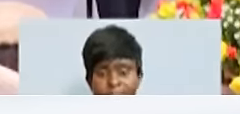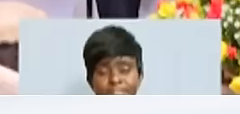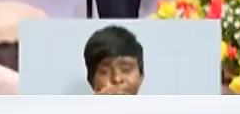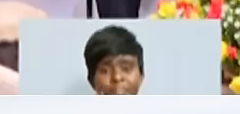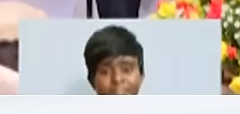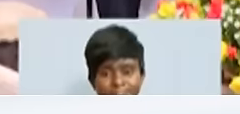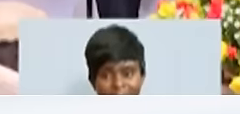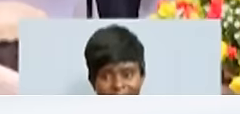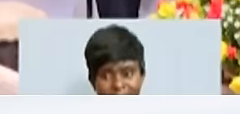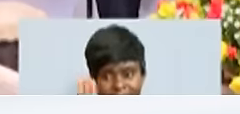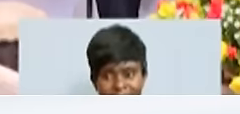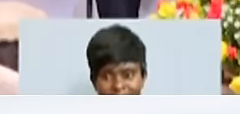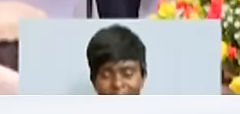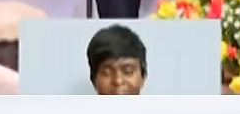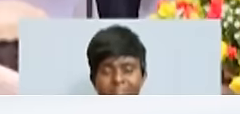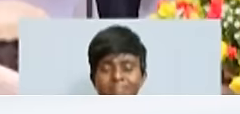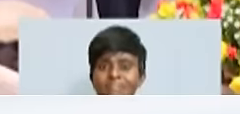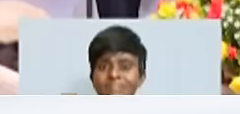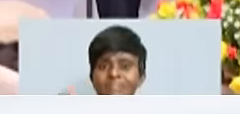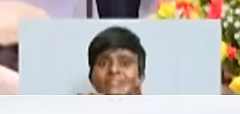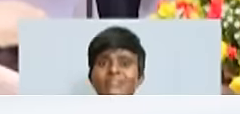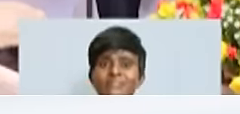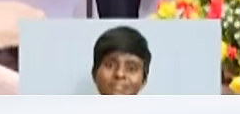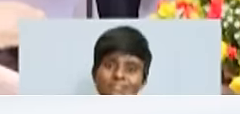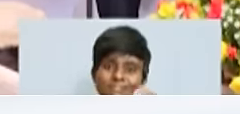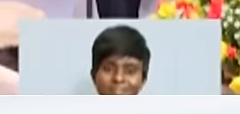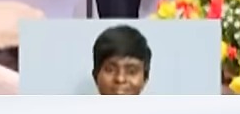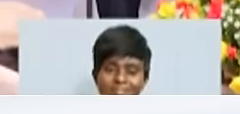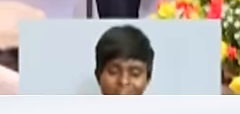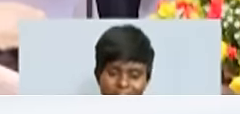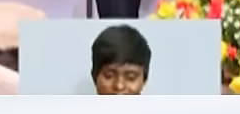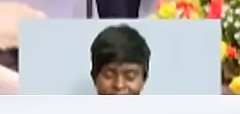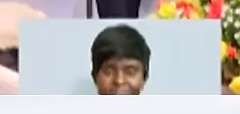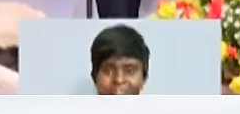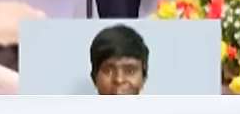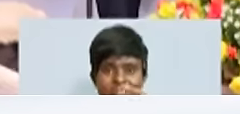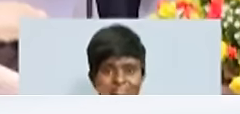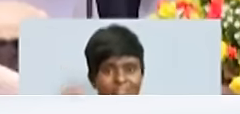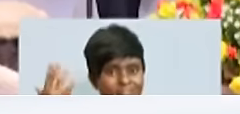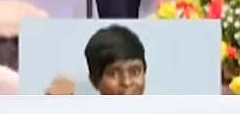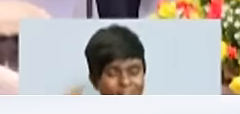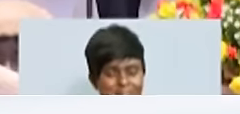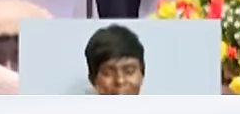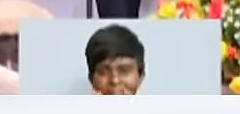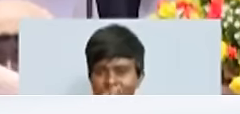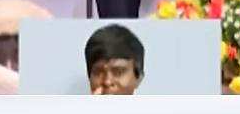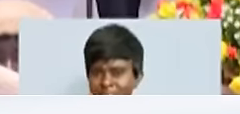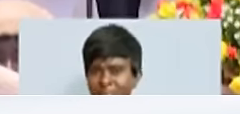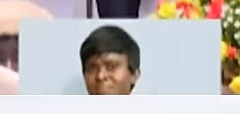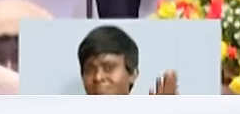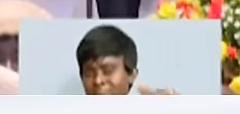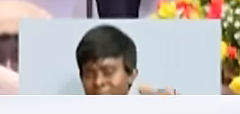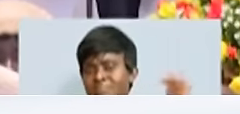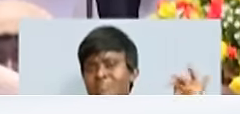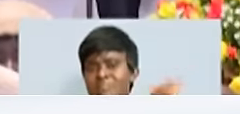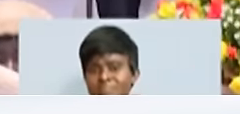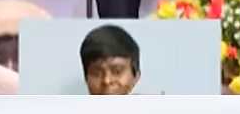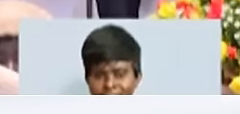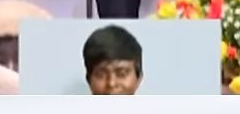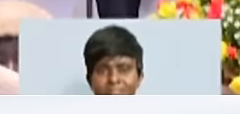there, we brought equality away from what was happening just a few years ago.